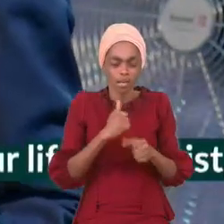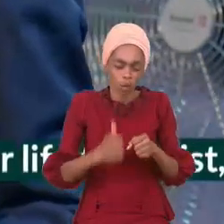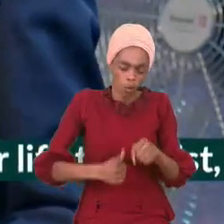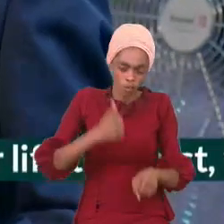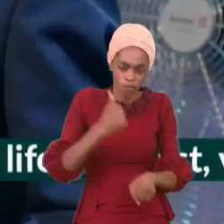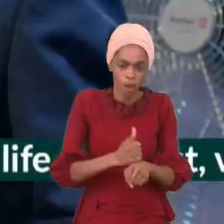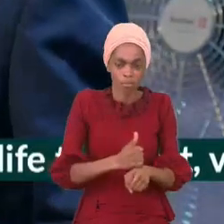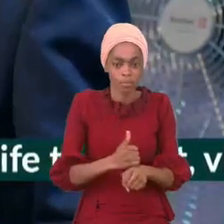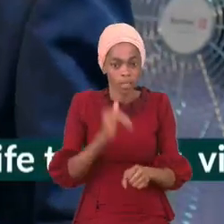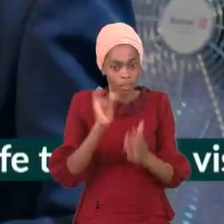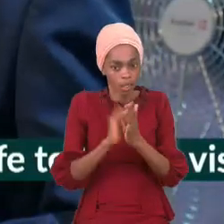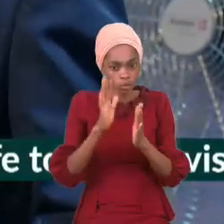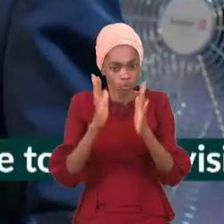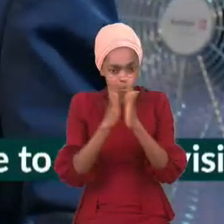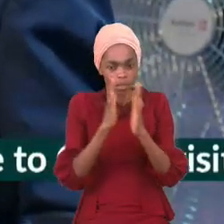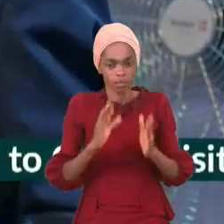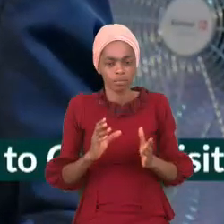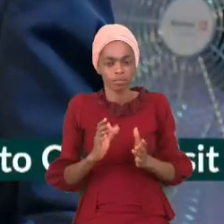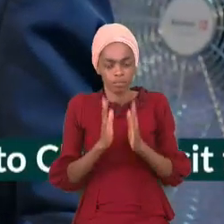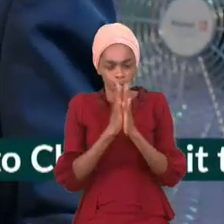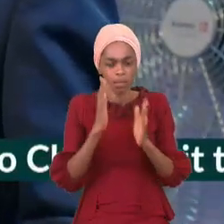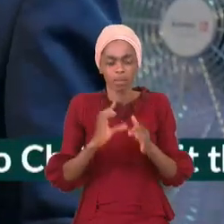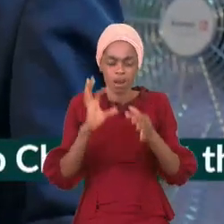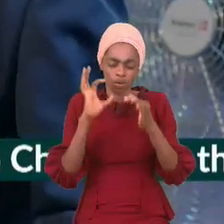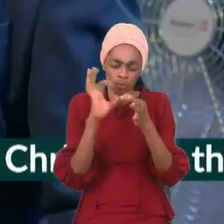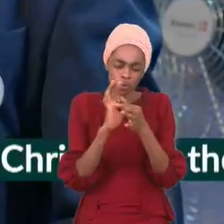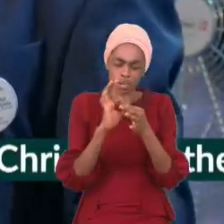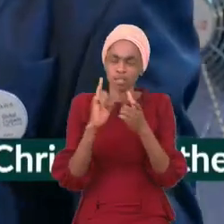And the rest of us, let's be praying,